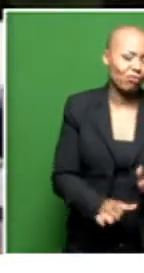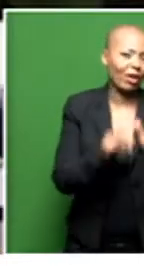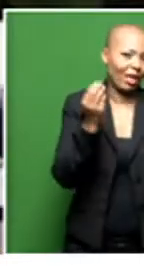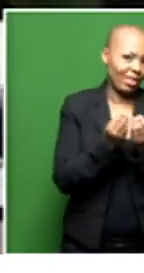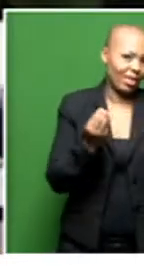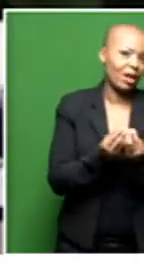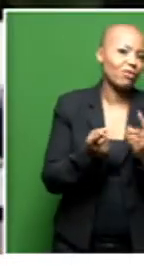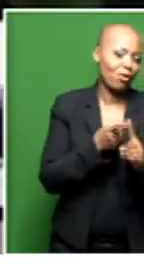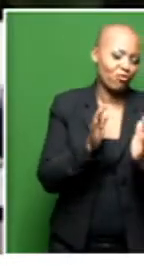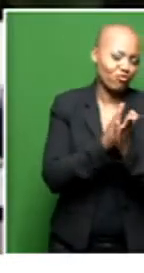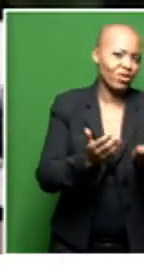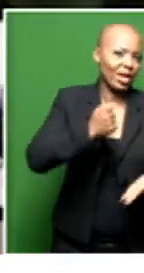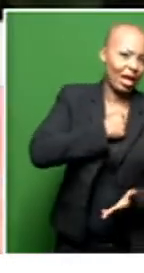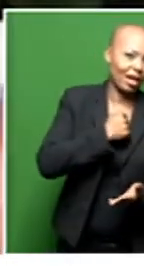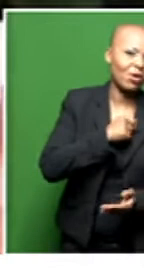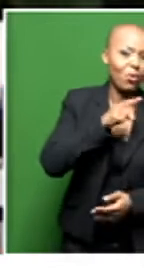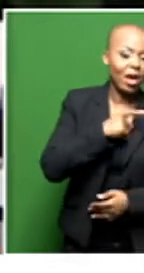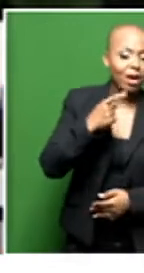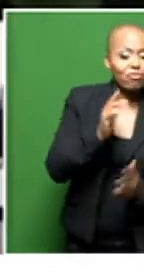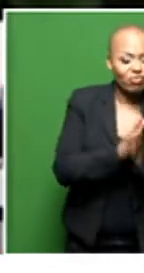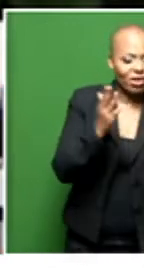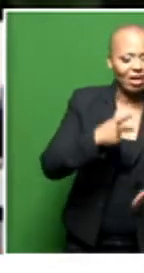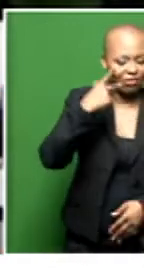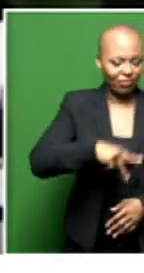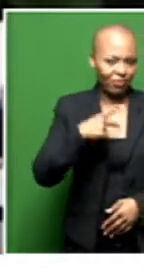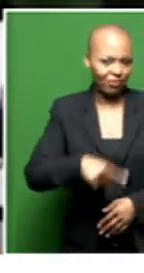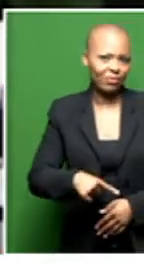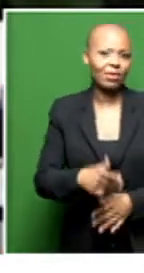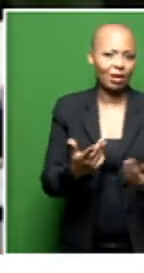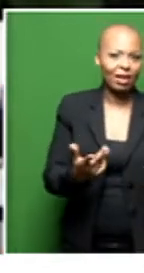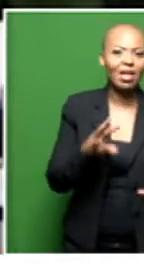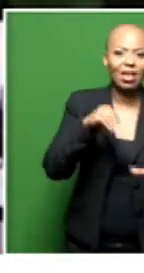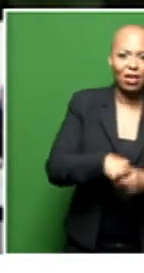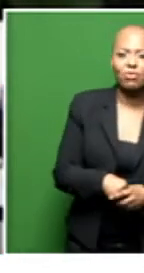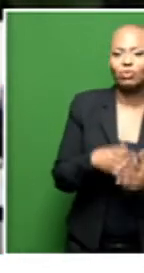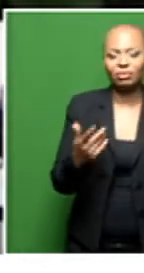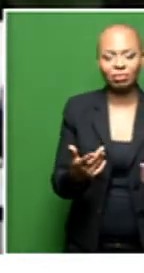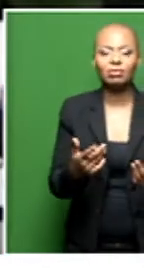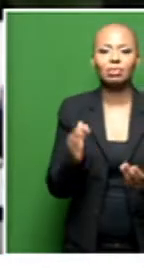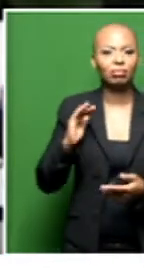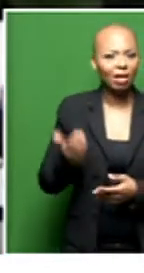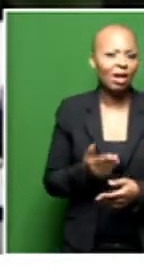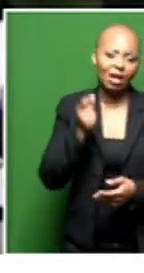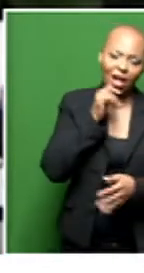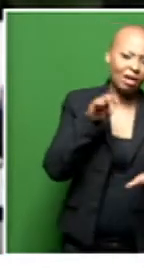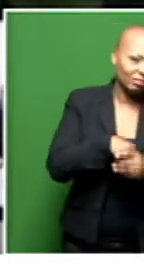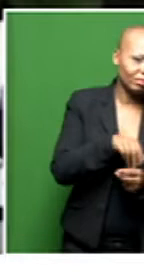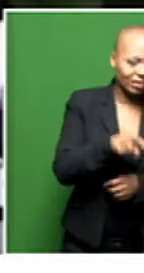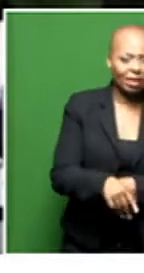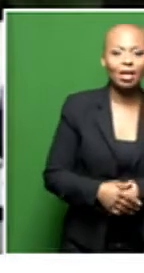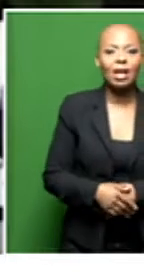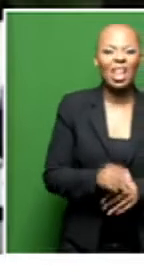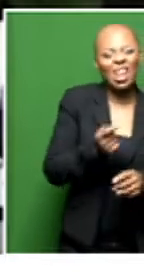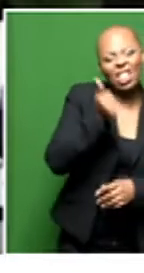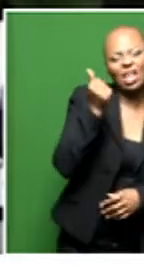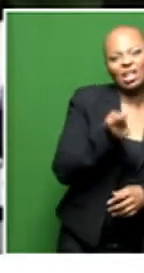I speak of my books as personality she. This one is a feminine book. So the food is the main character in her story, but then I like to write little